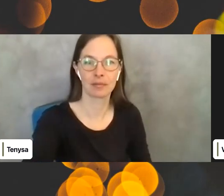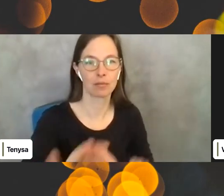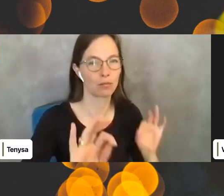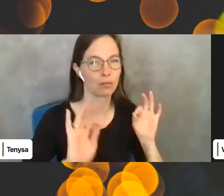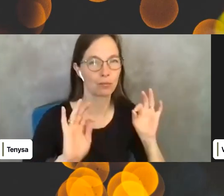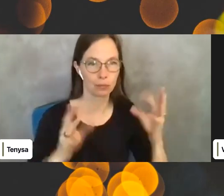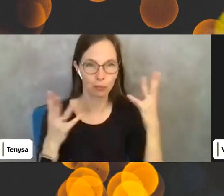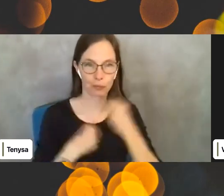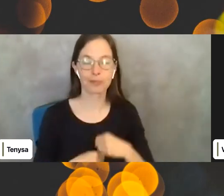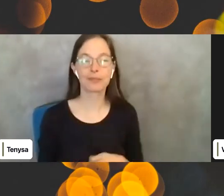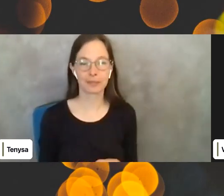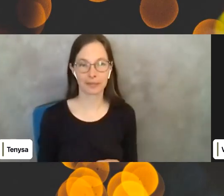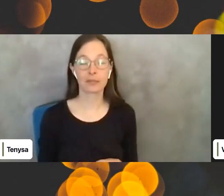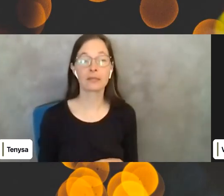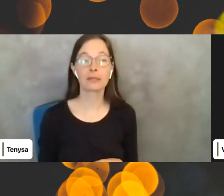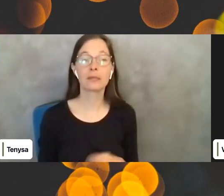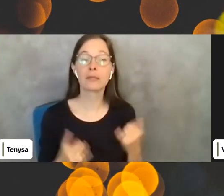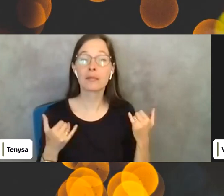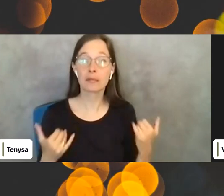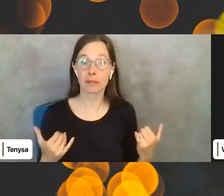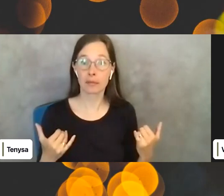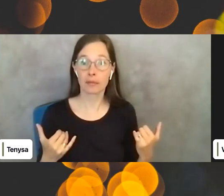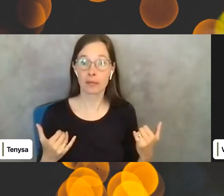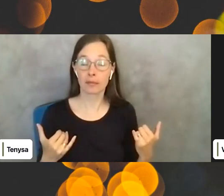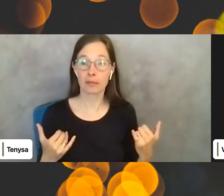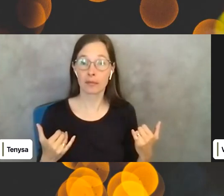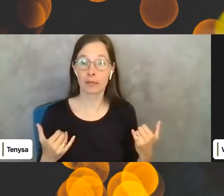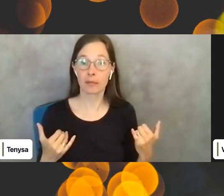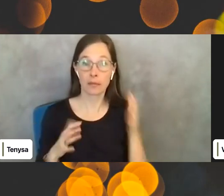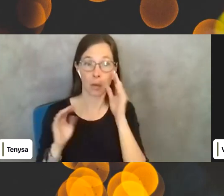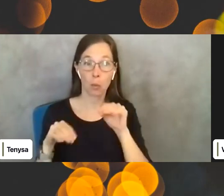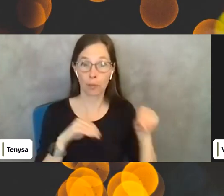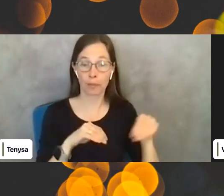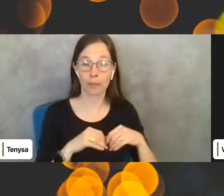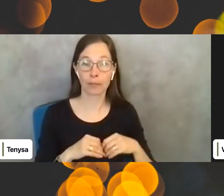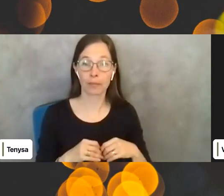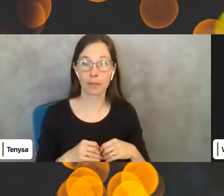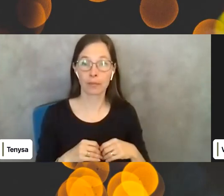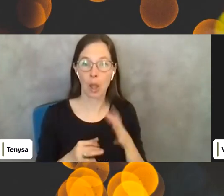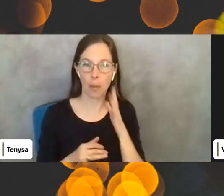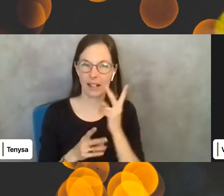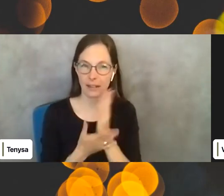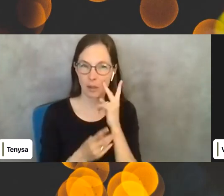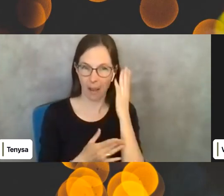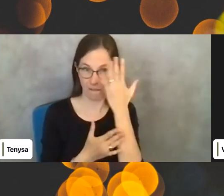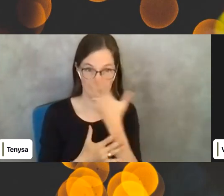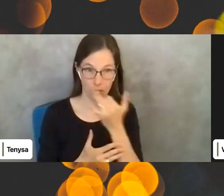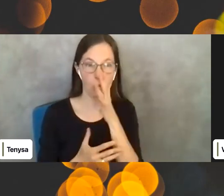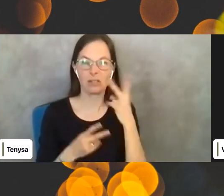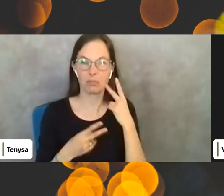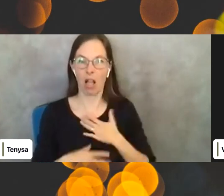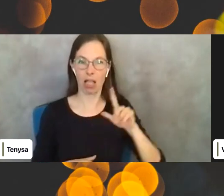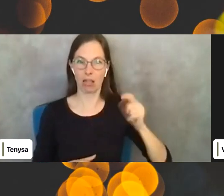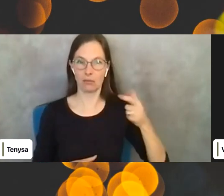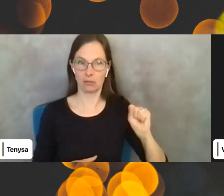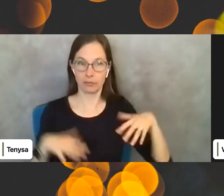Incredible. And now I'm going to move you to, you're still going to stop seeing my face, but you're going to see my legs, because we're going to,